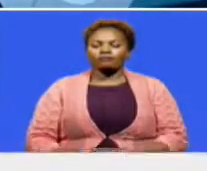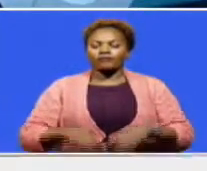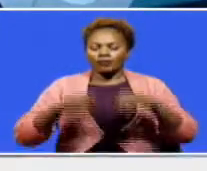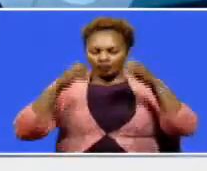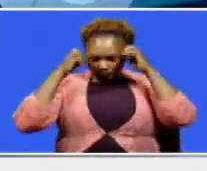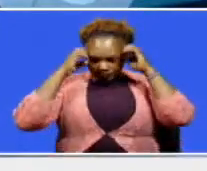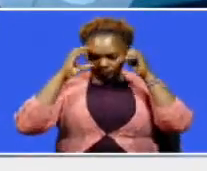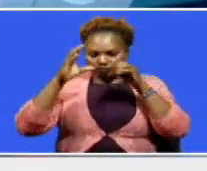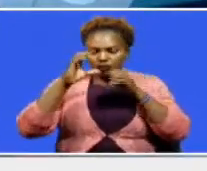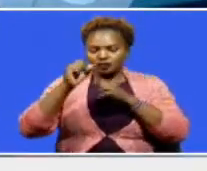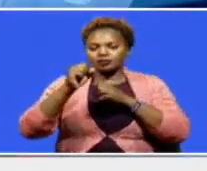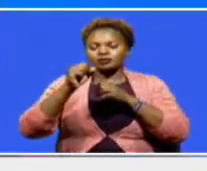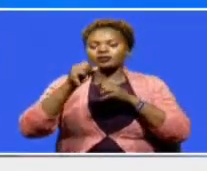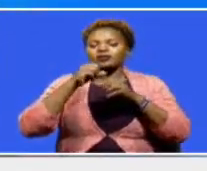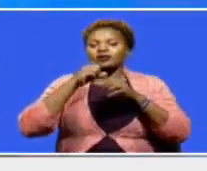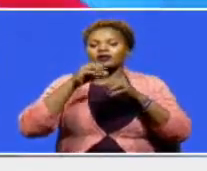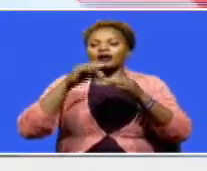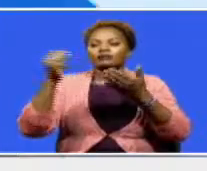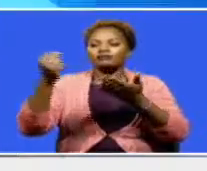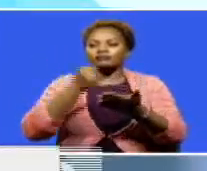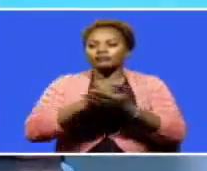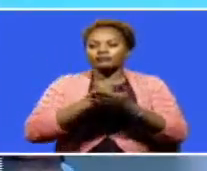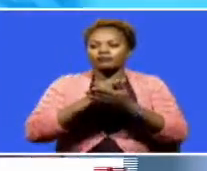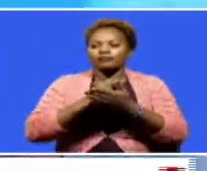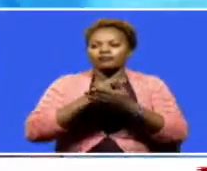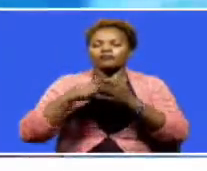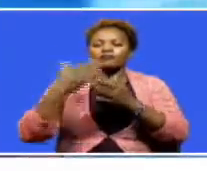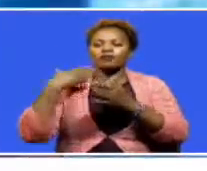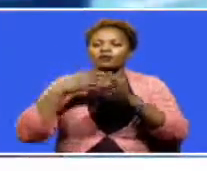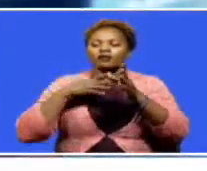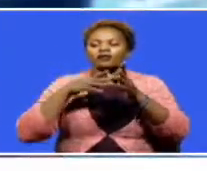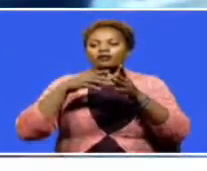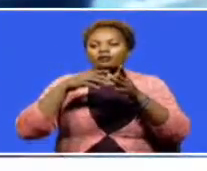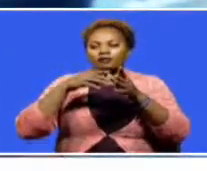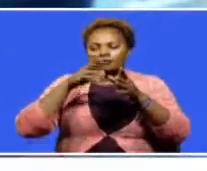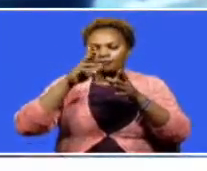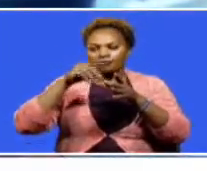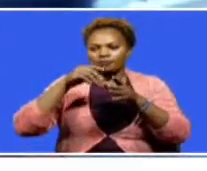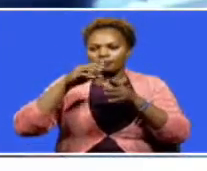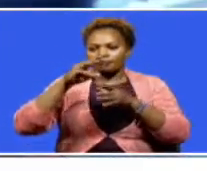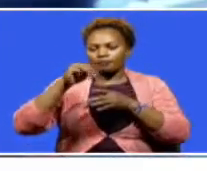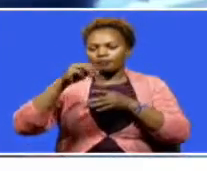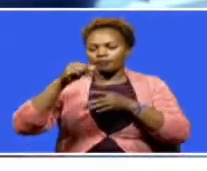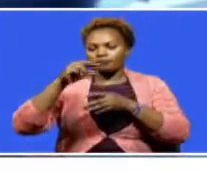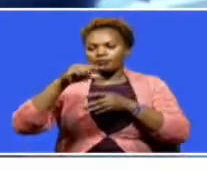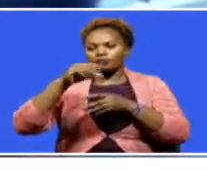Education CS George Magoha has appointed the law firm of former Director of Public Prosecutions Philip Murgor to act on behalf of